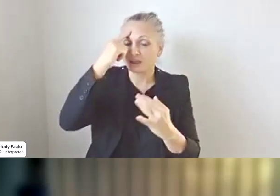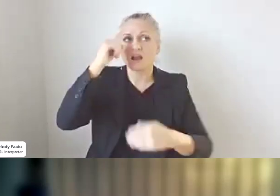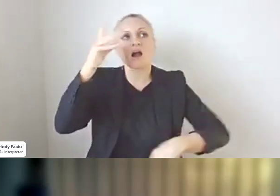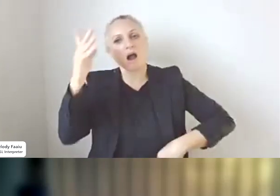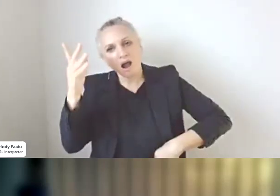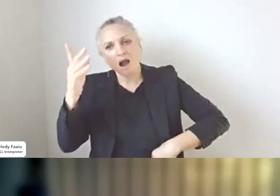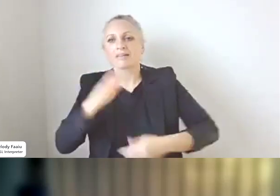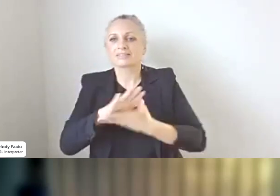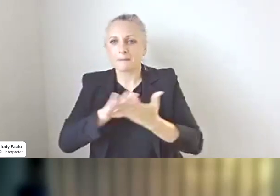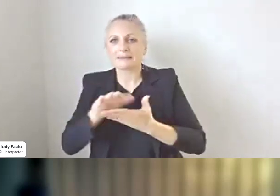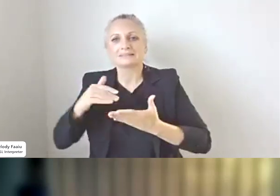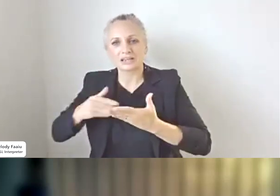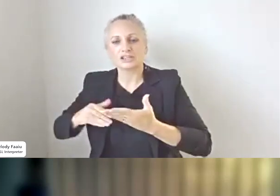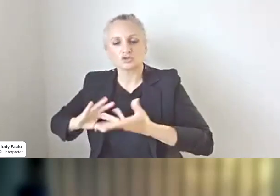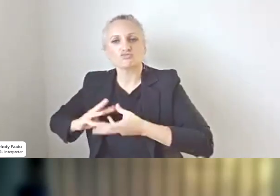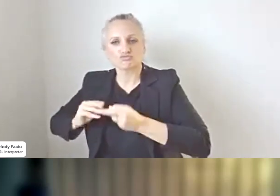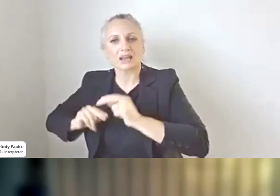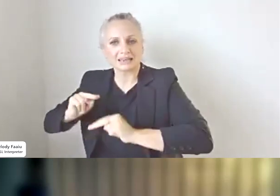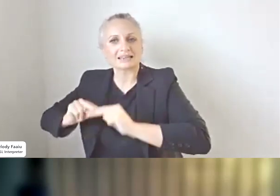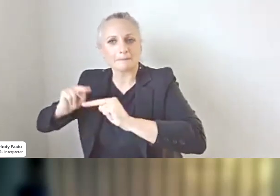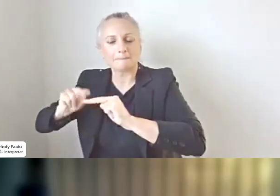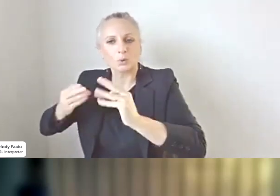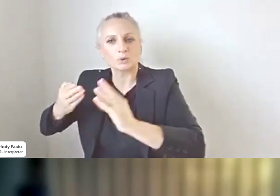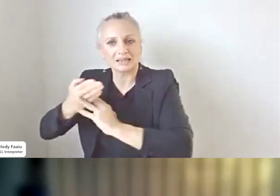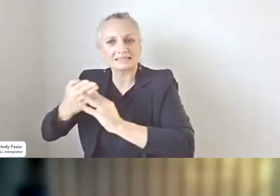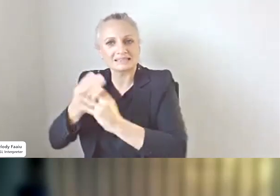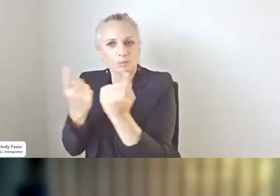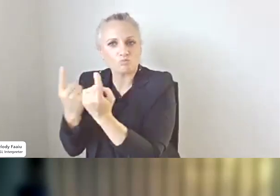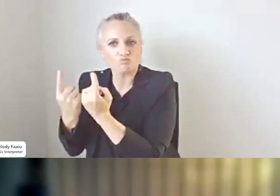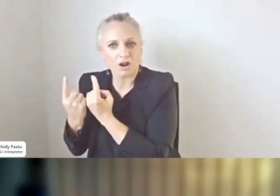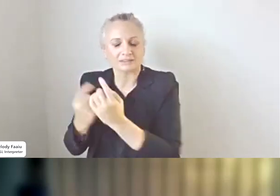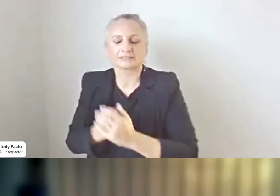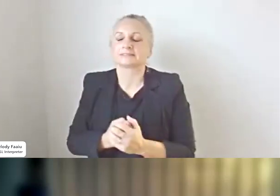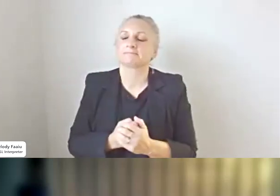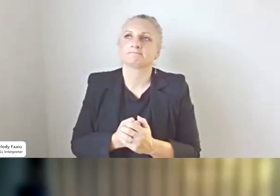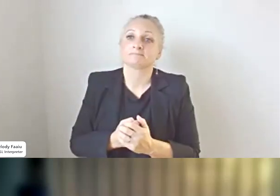However, I've also experienced